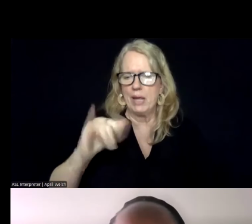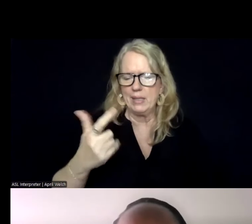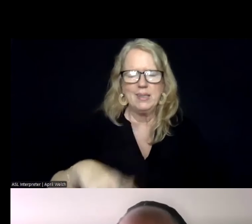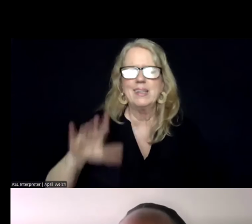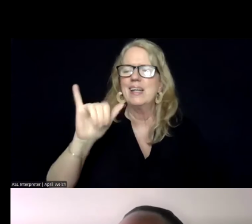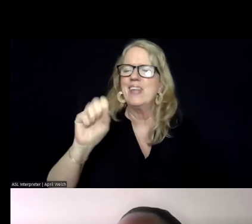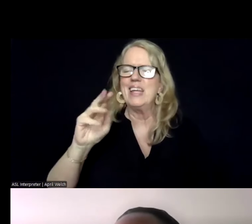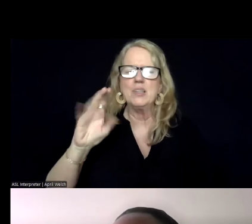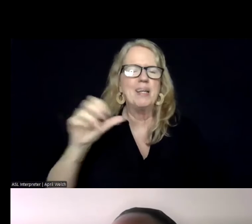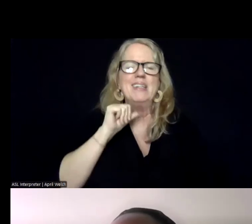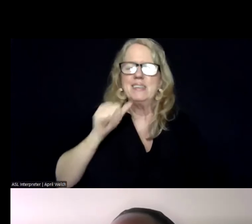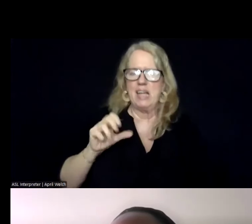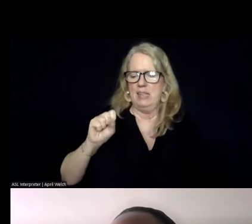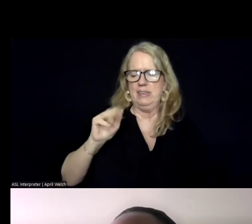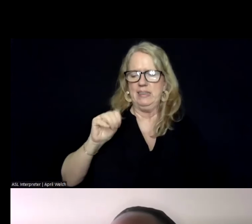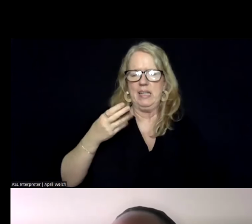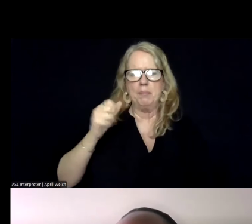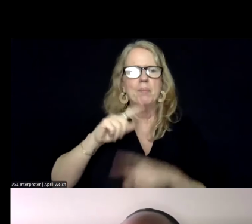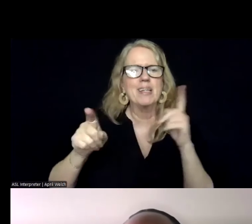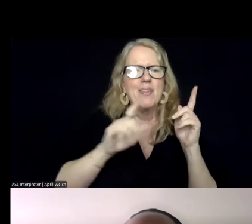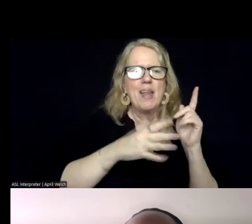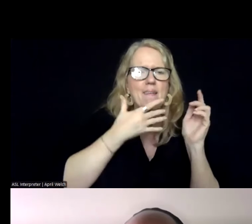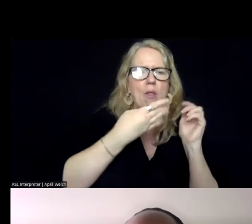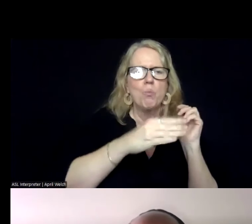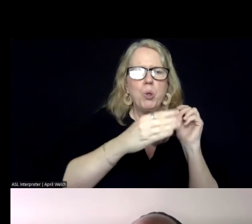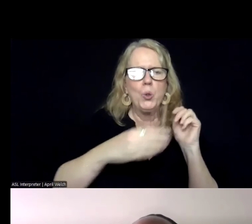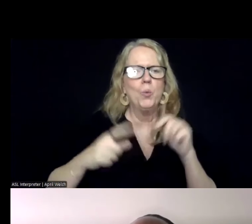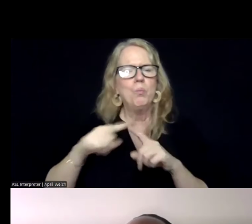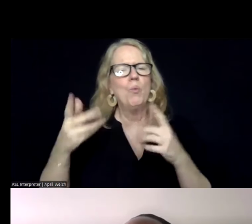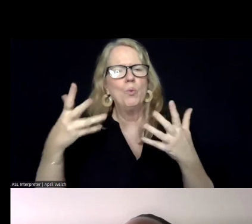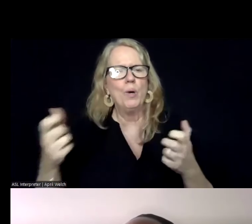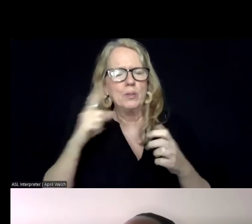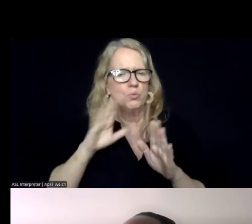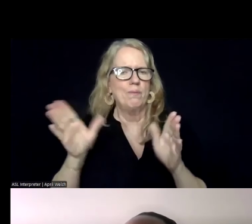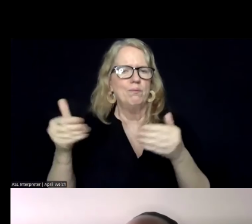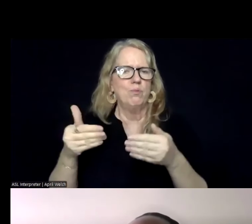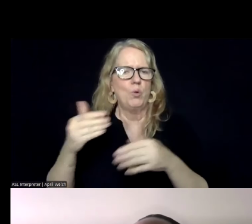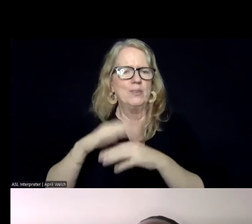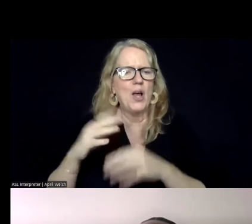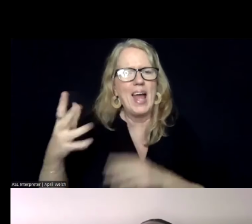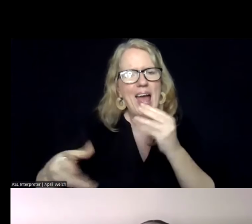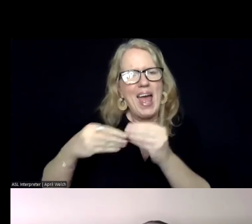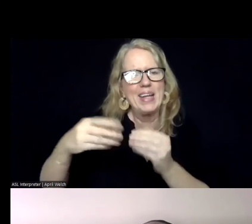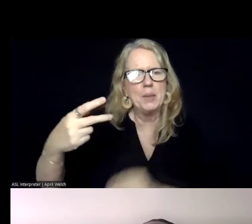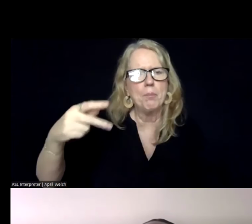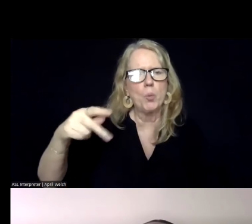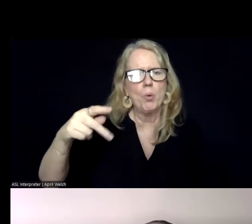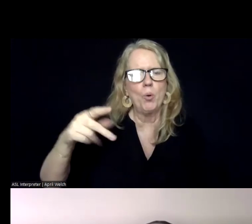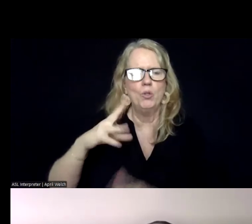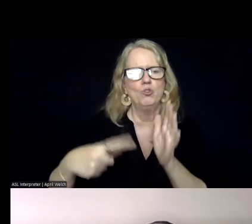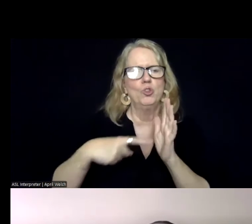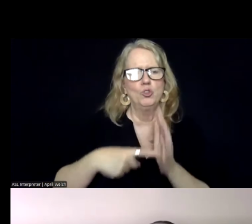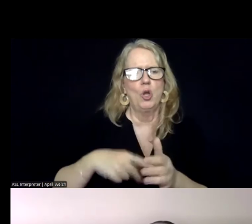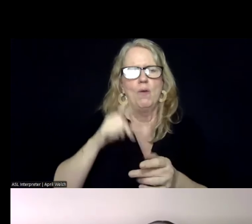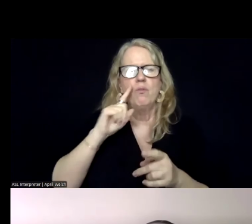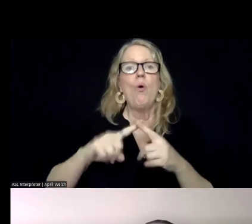SAMHSA. So SAMHSA's main primary color is blue, but we wanted to focus on some purple in there to indicate